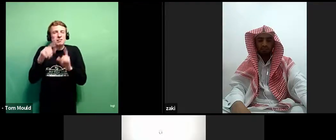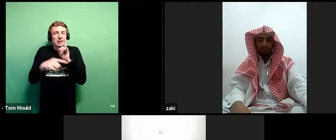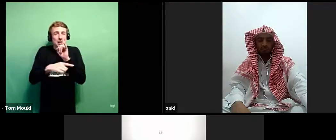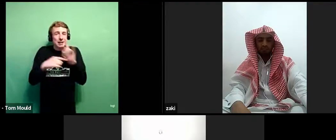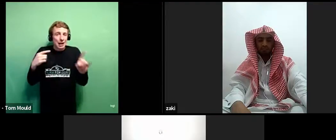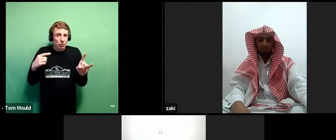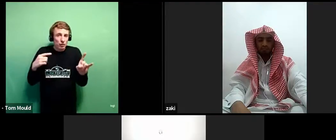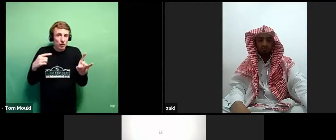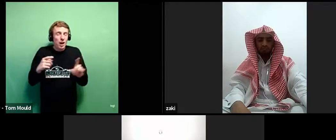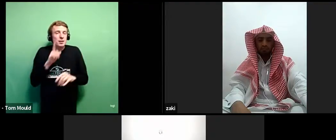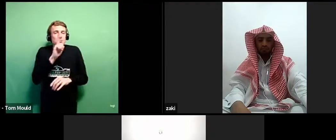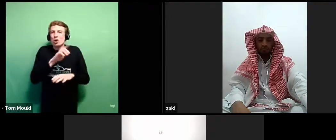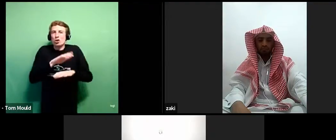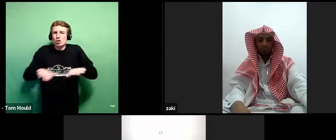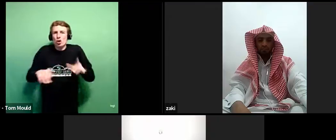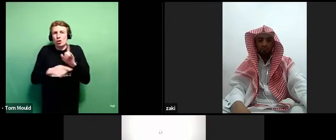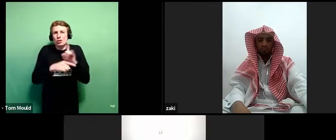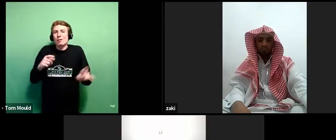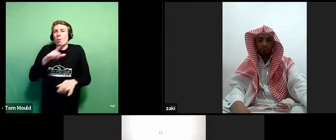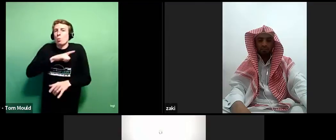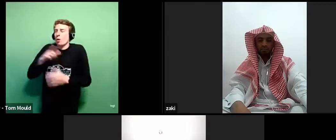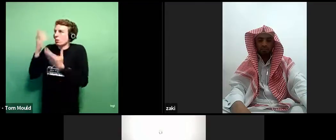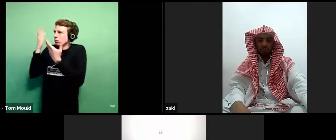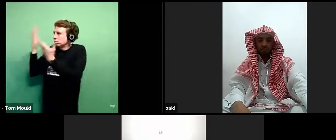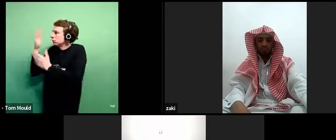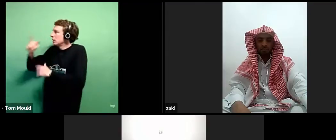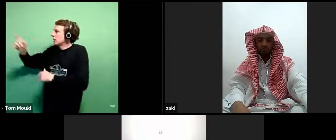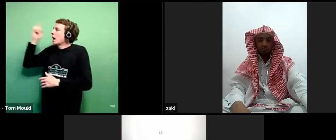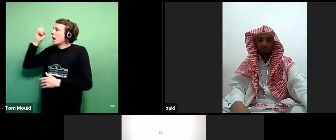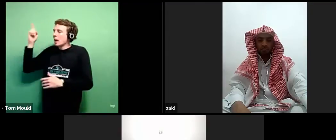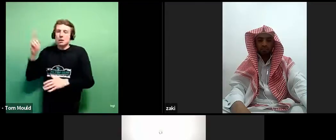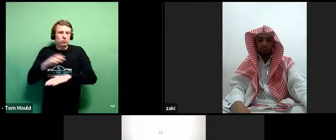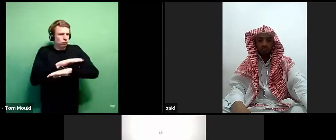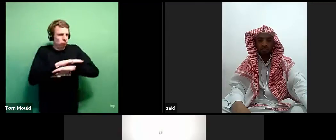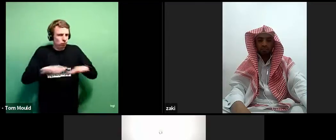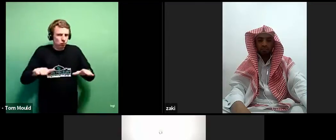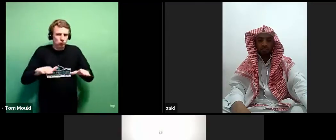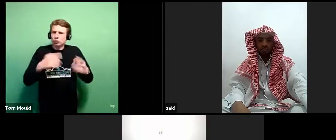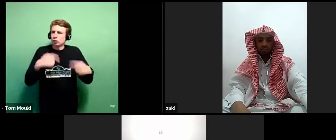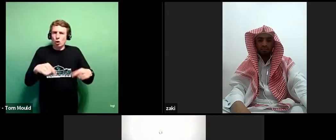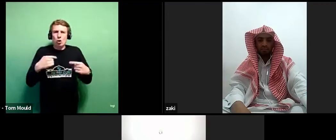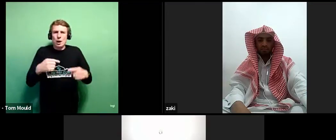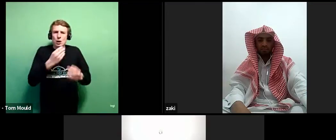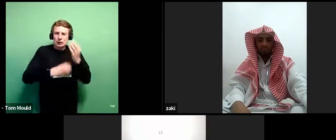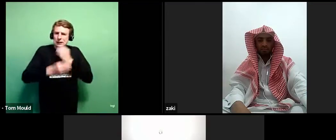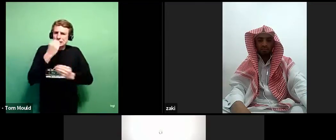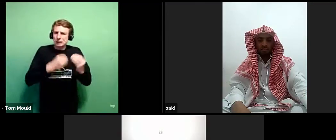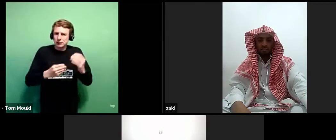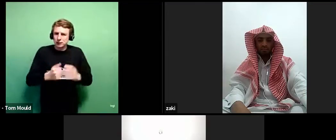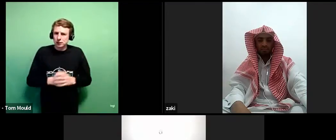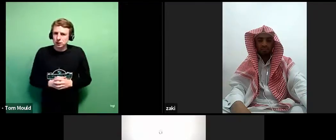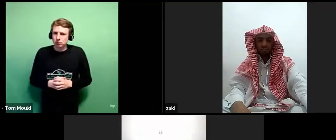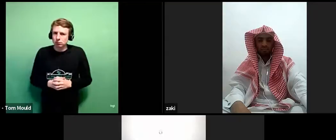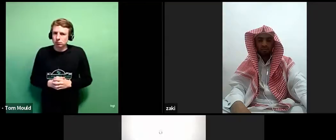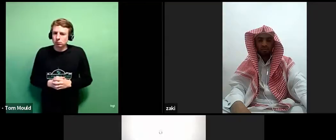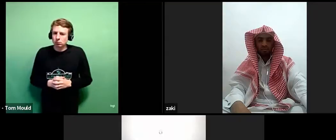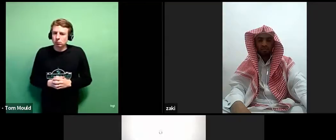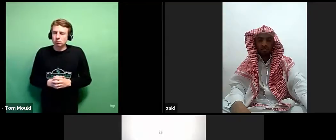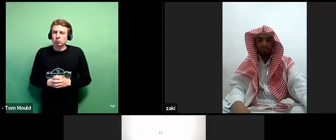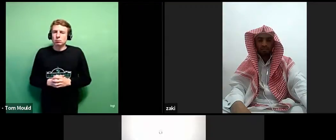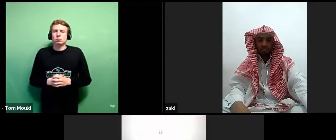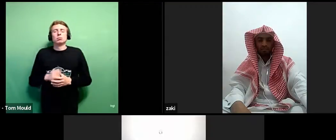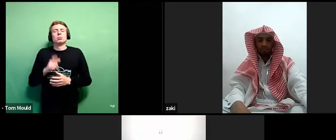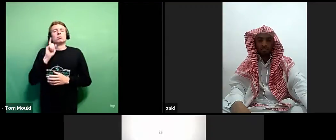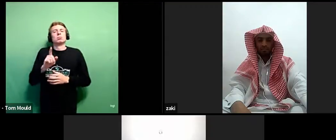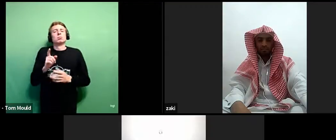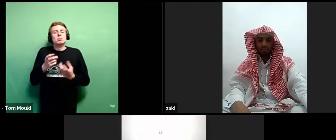But if one is forced by necessity, without willful disobedience nor transgressing due limits, then there is no sin